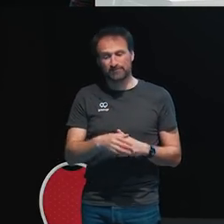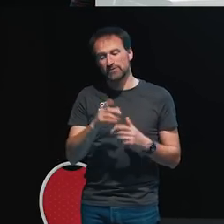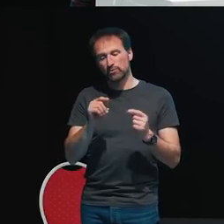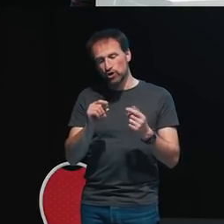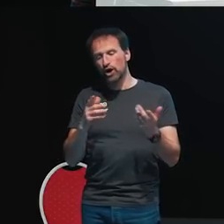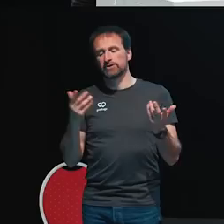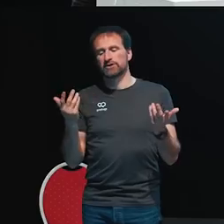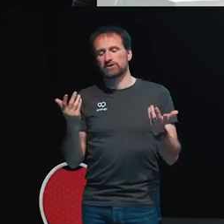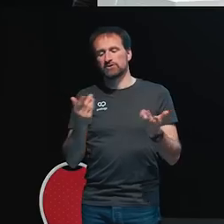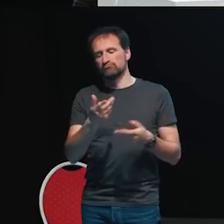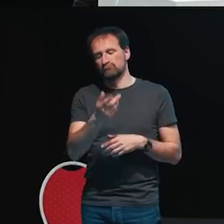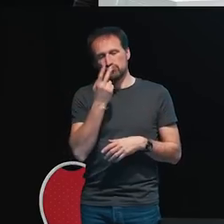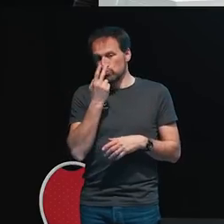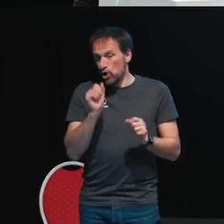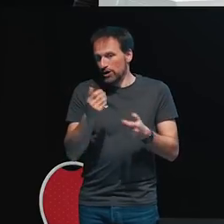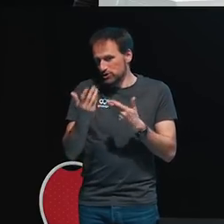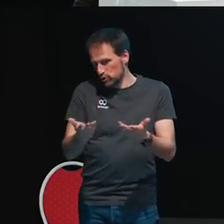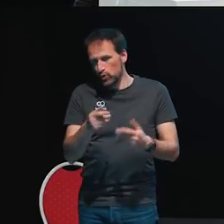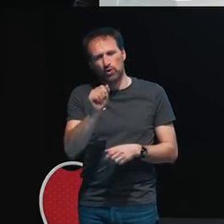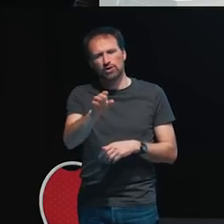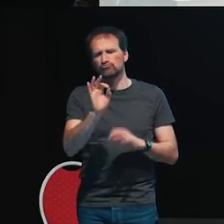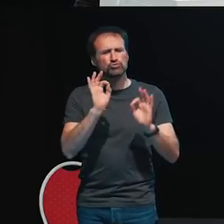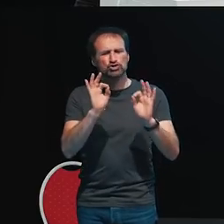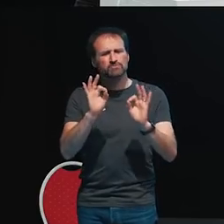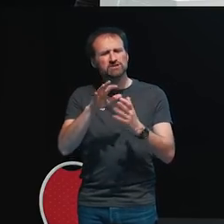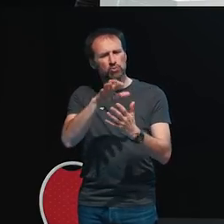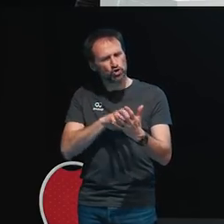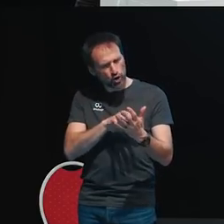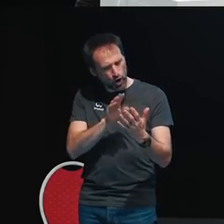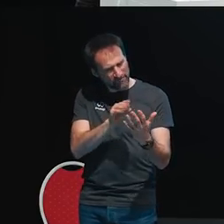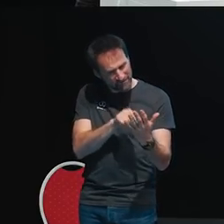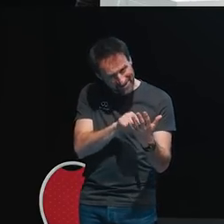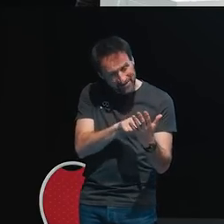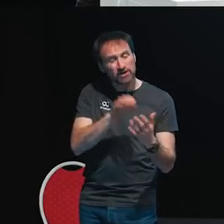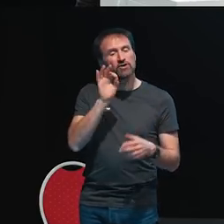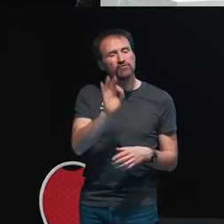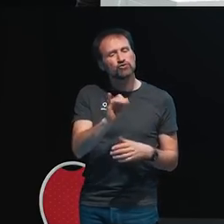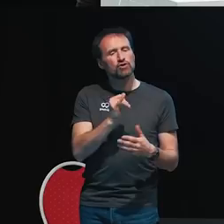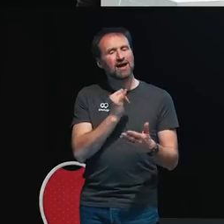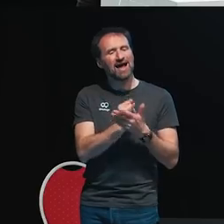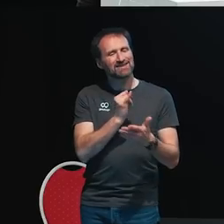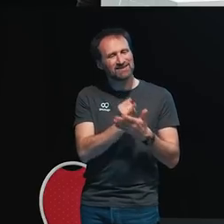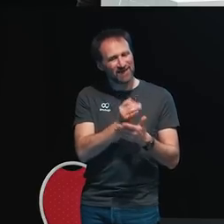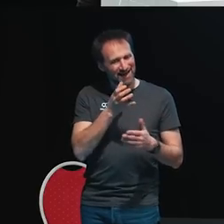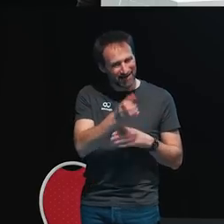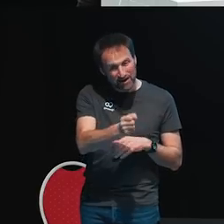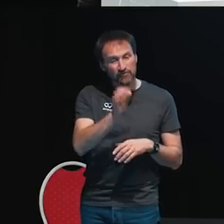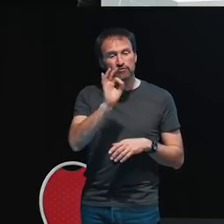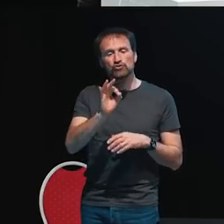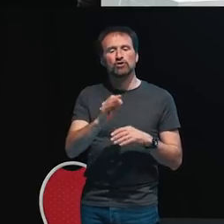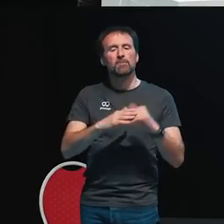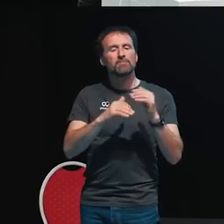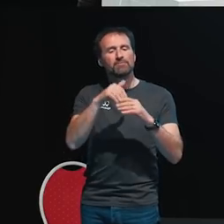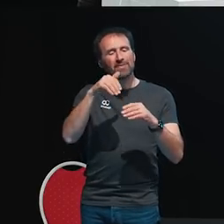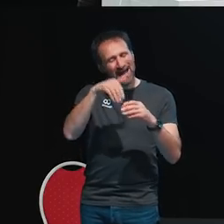introduce a special protocol to have this kind of identifier for built-in modules,